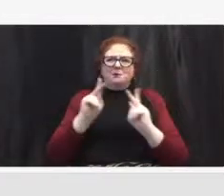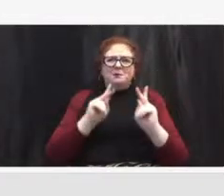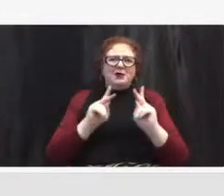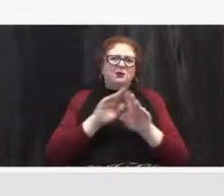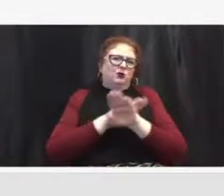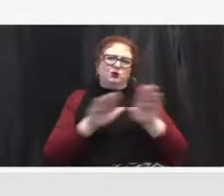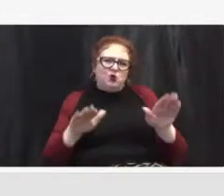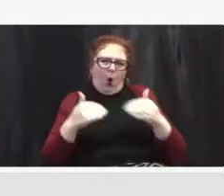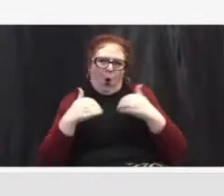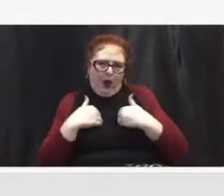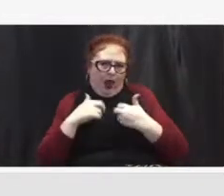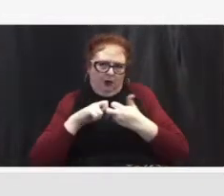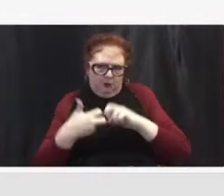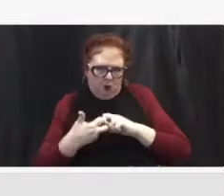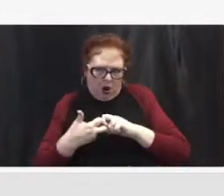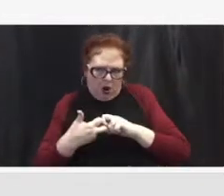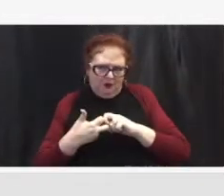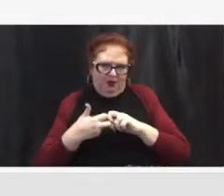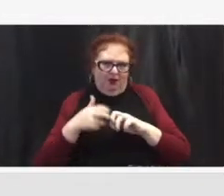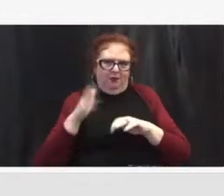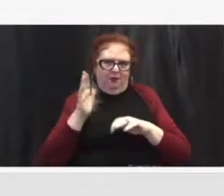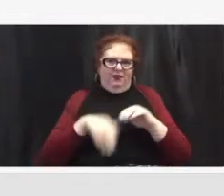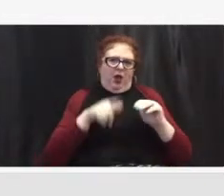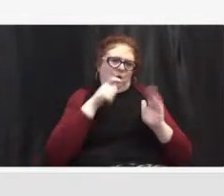what we're hearing from today.